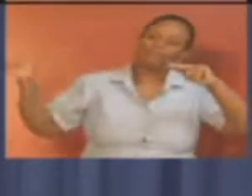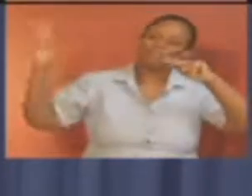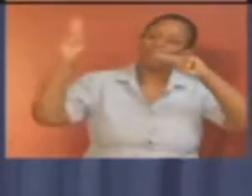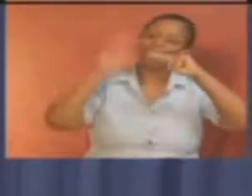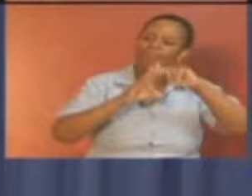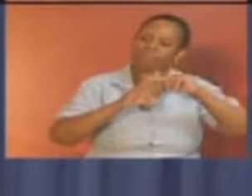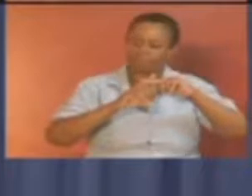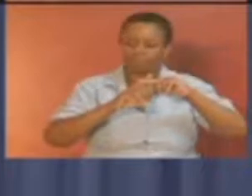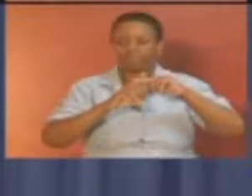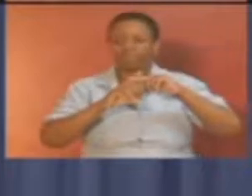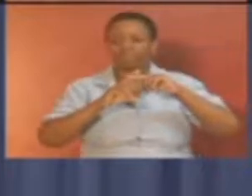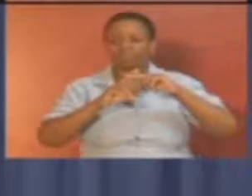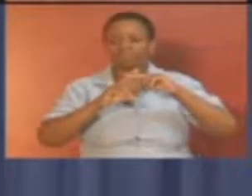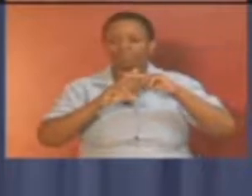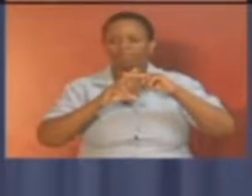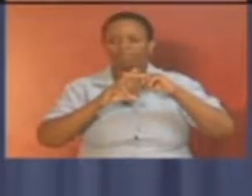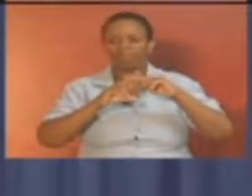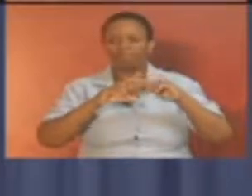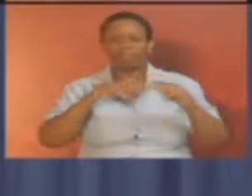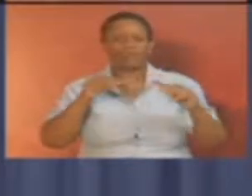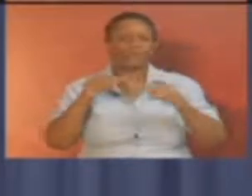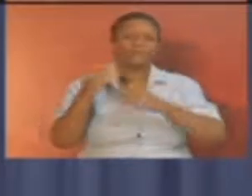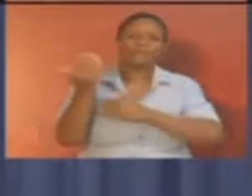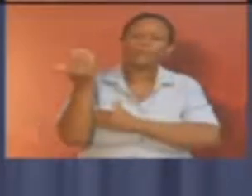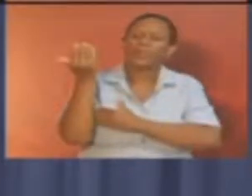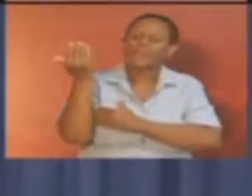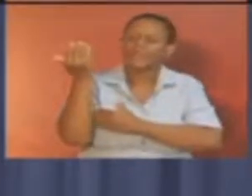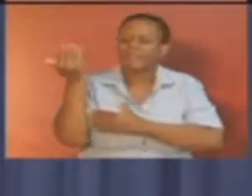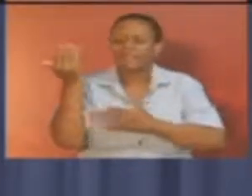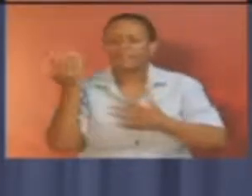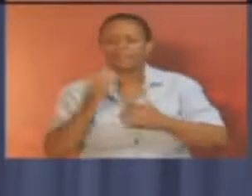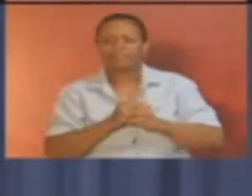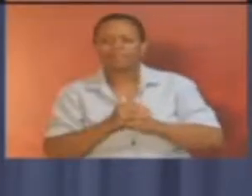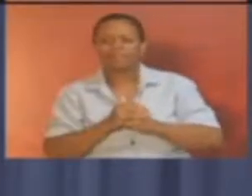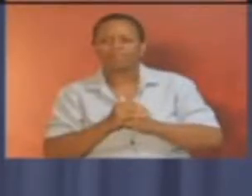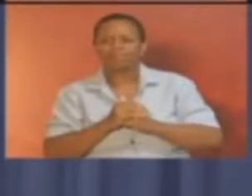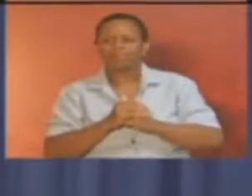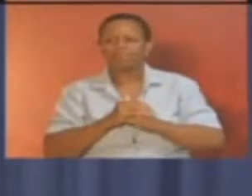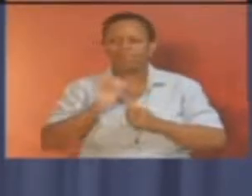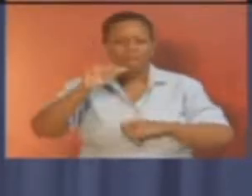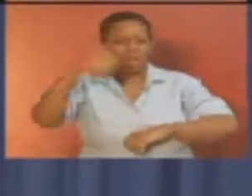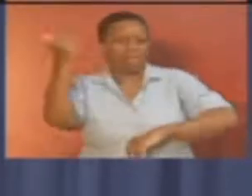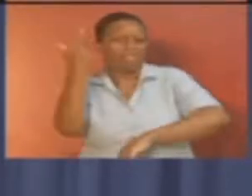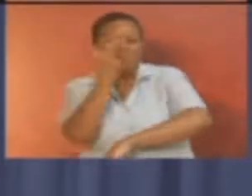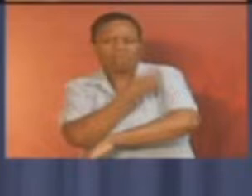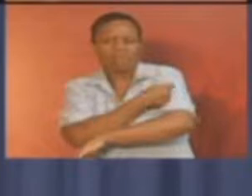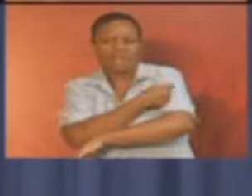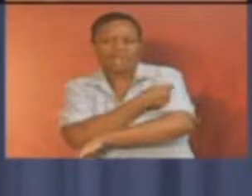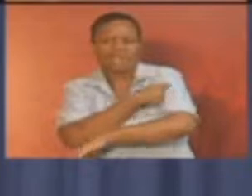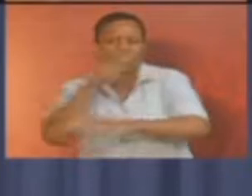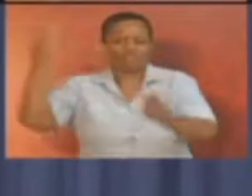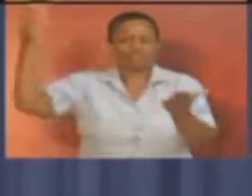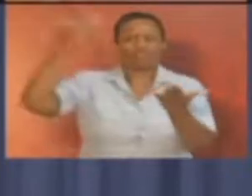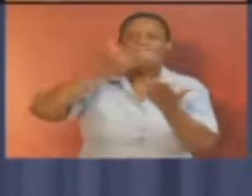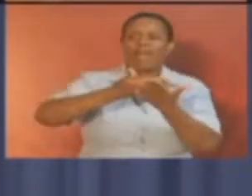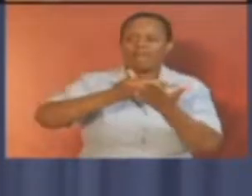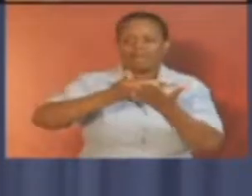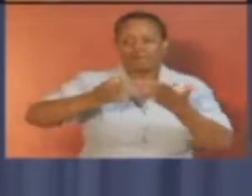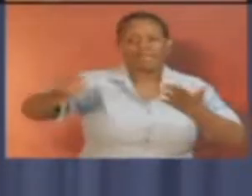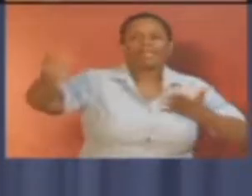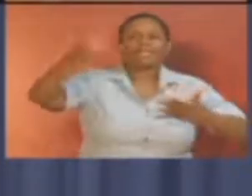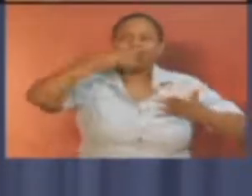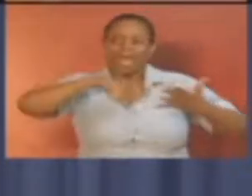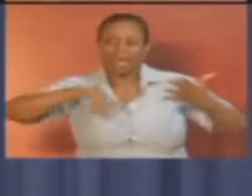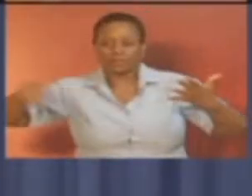now, firm date of arrival next week, Monday at 5:30 p.m. So I will be at the